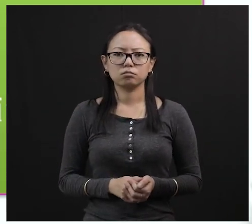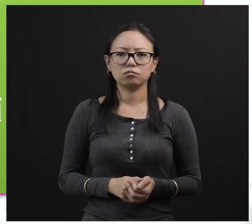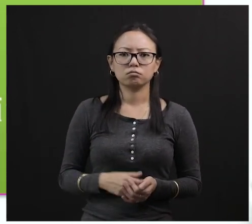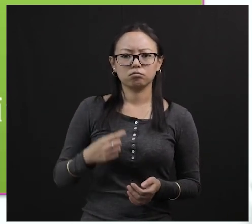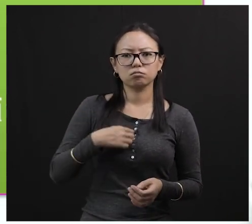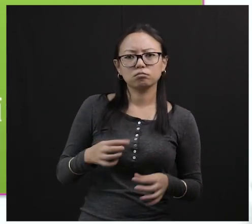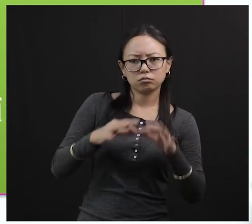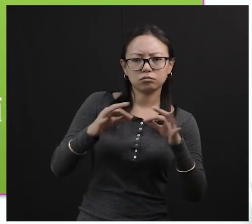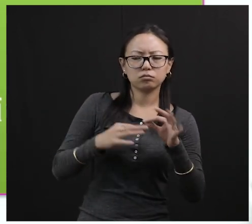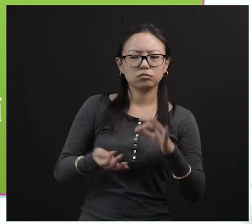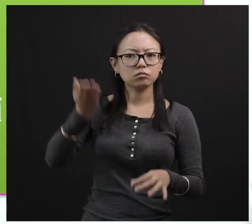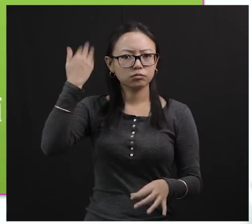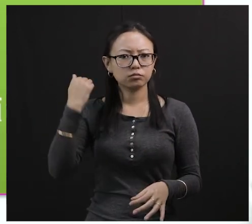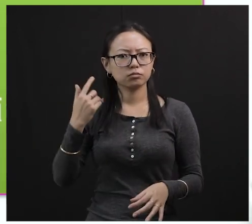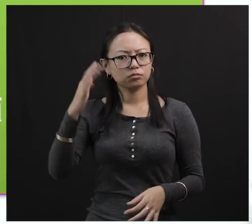cooling and heating,